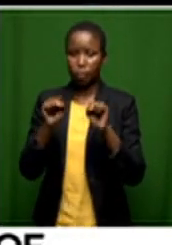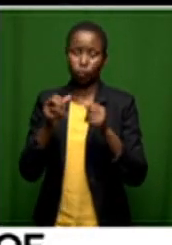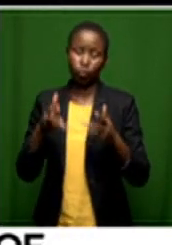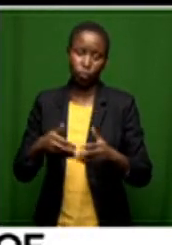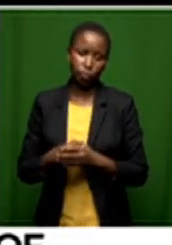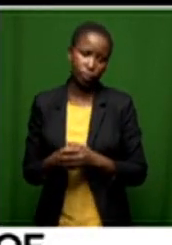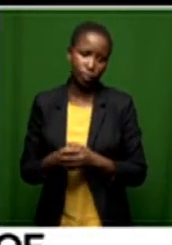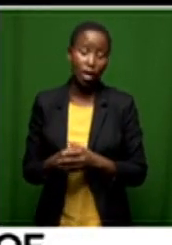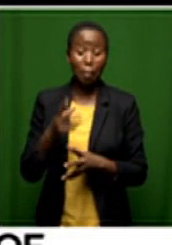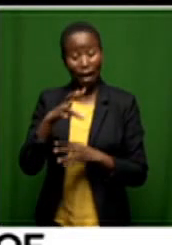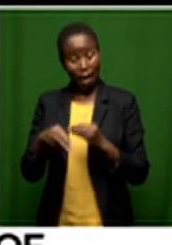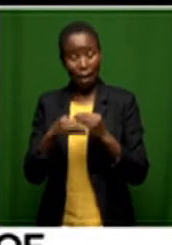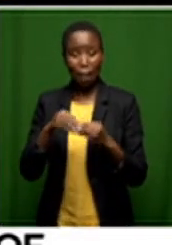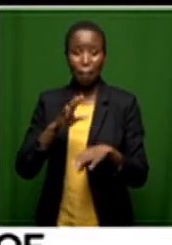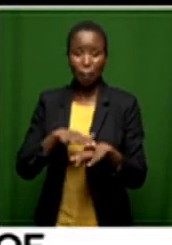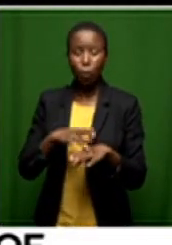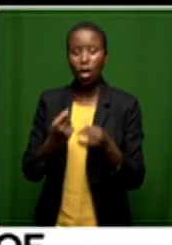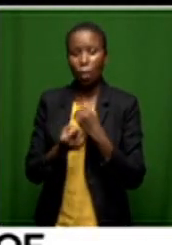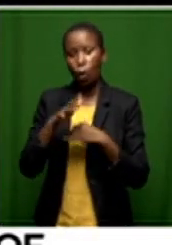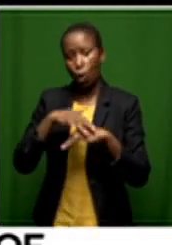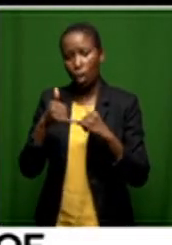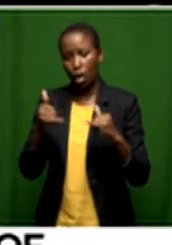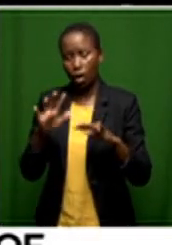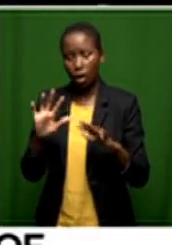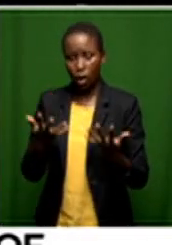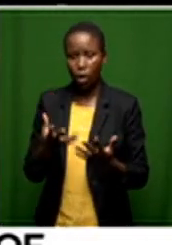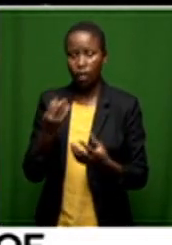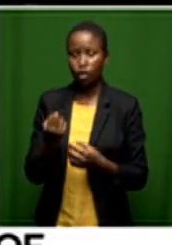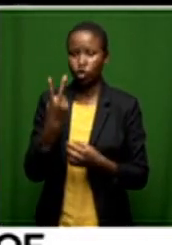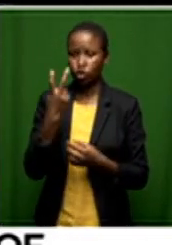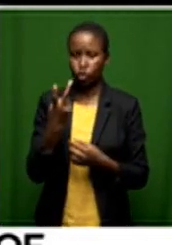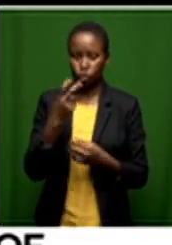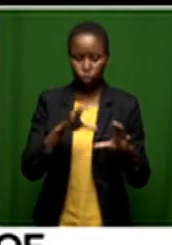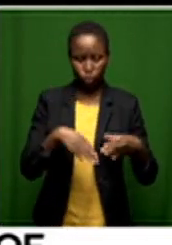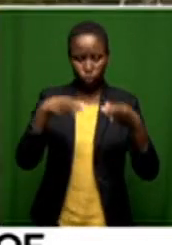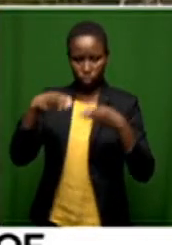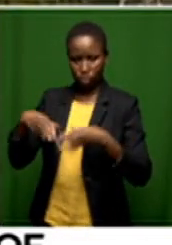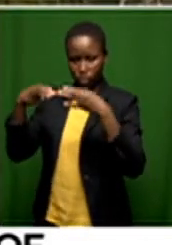capacity expected to come online during this year is two units, one from